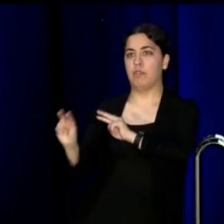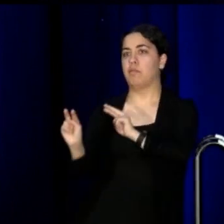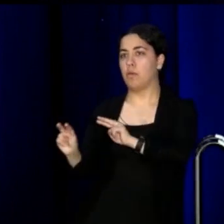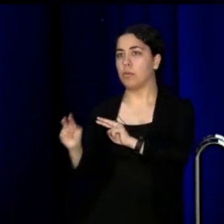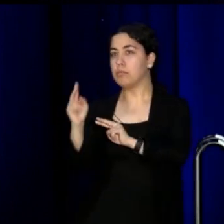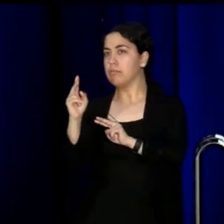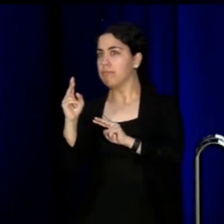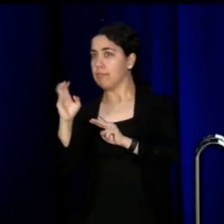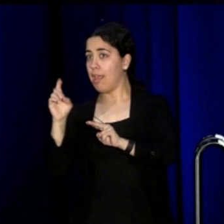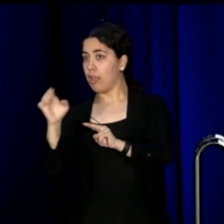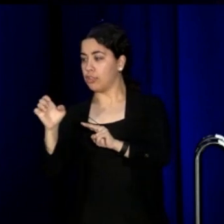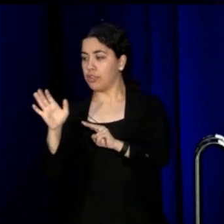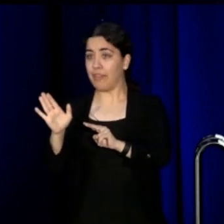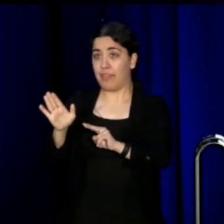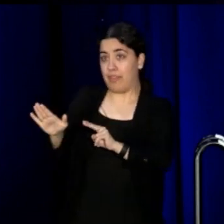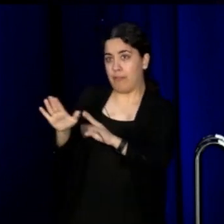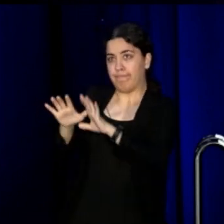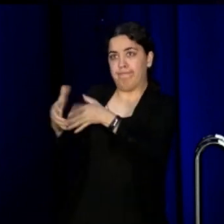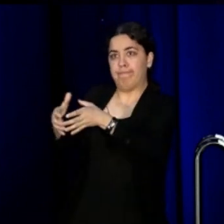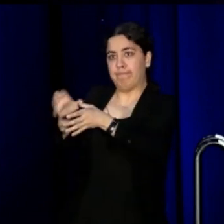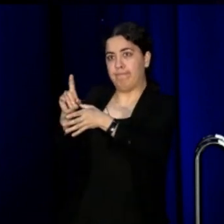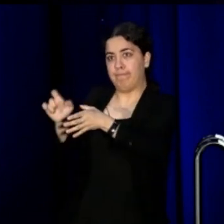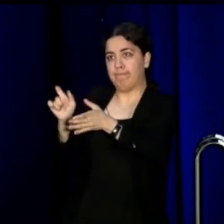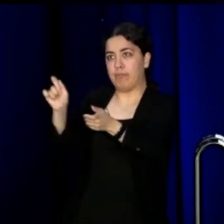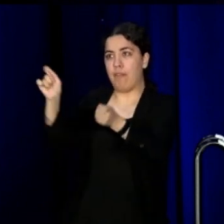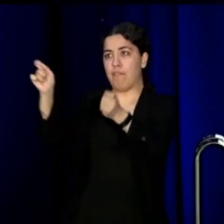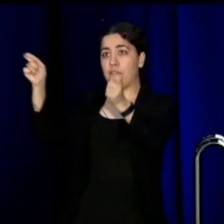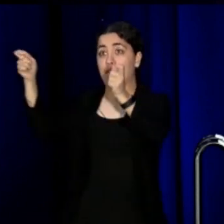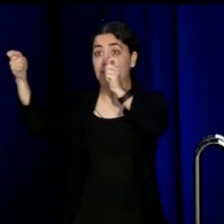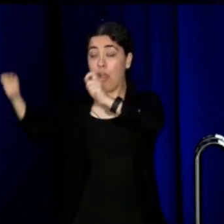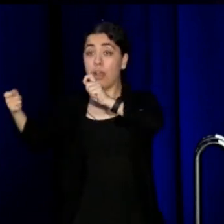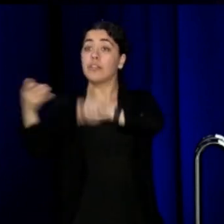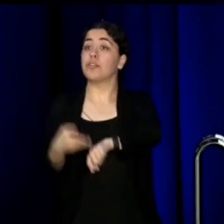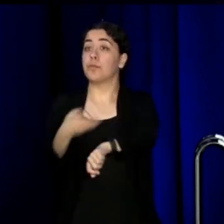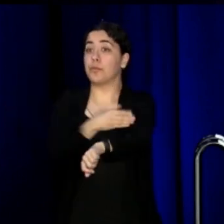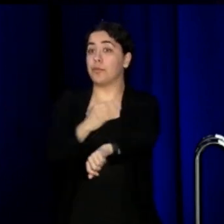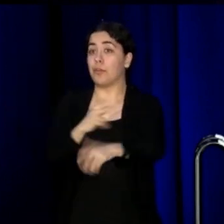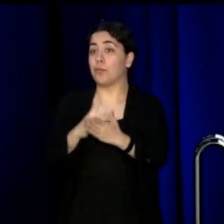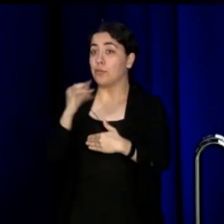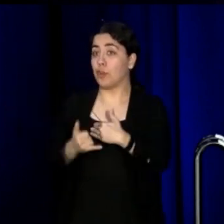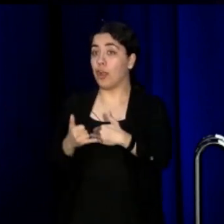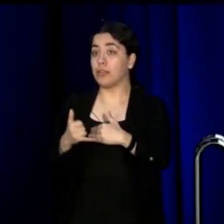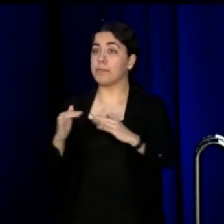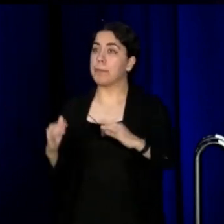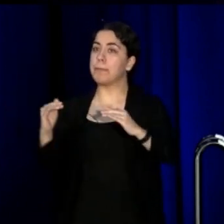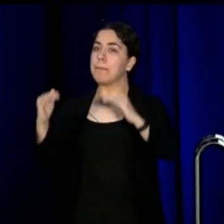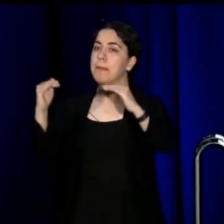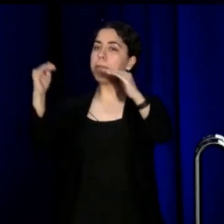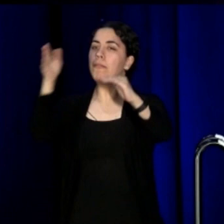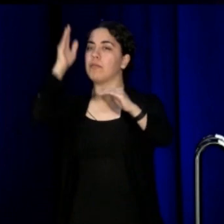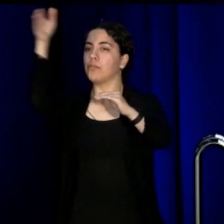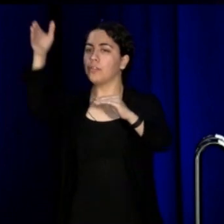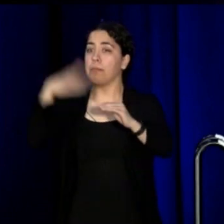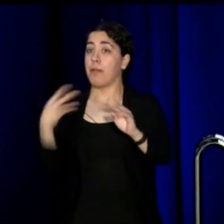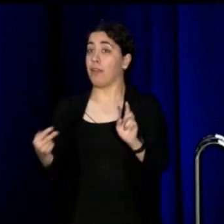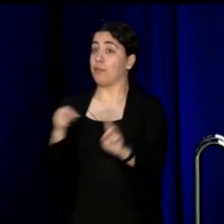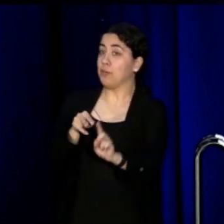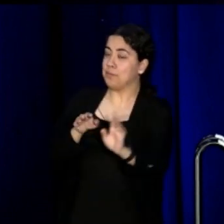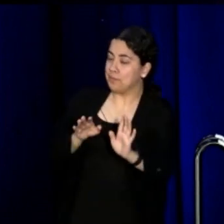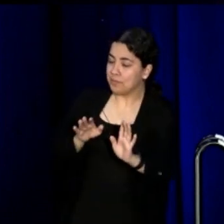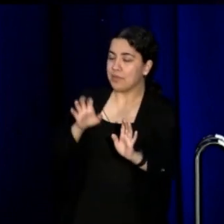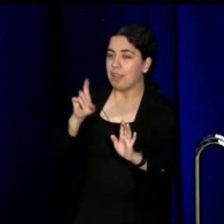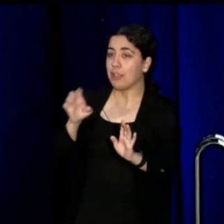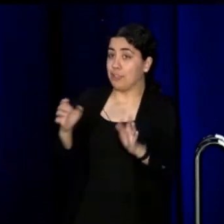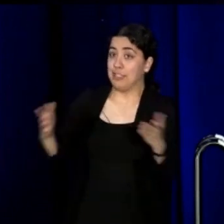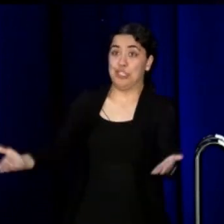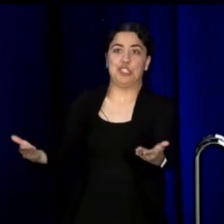how the Edge evolves and how it helps us to create better projects in the future. So from my point of view, the Edge